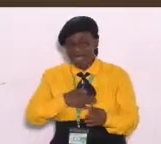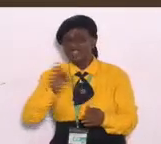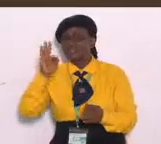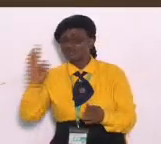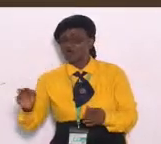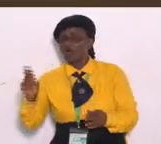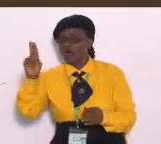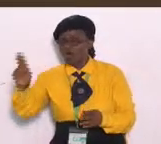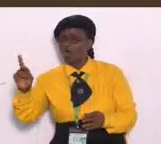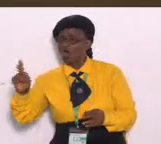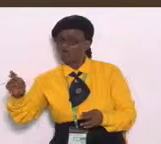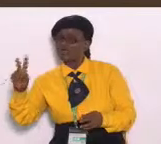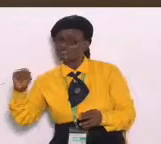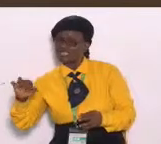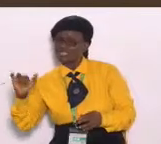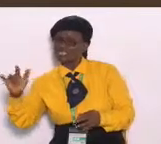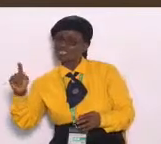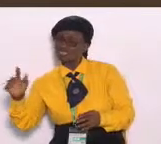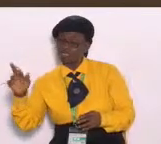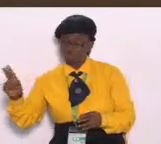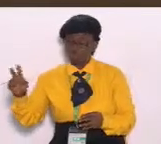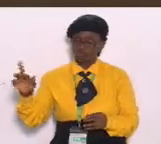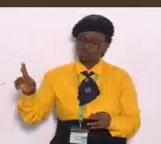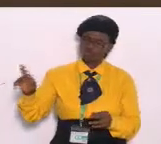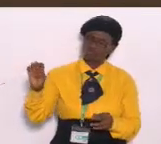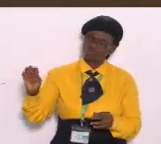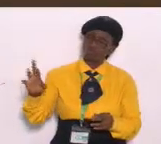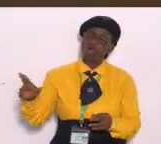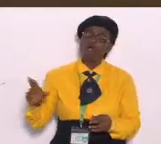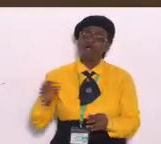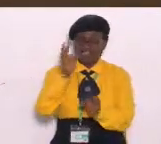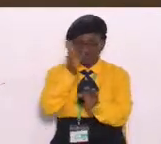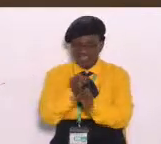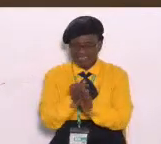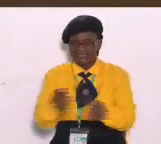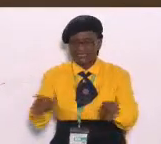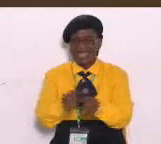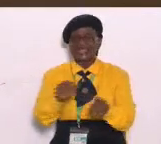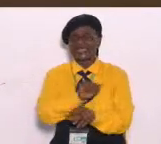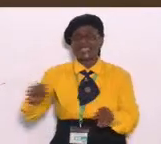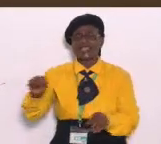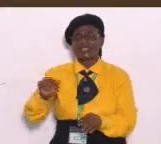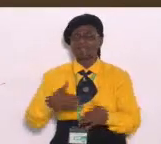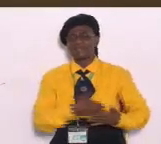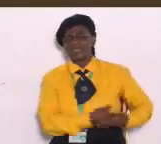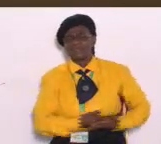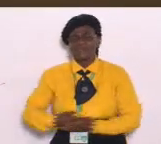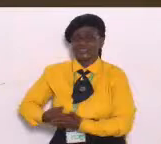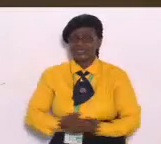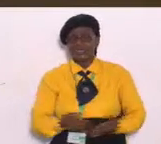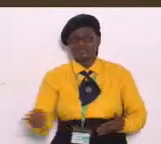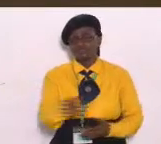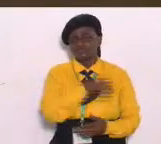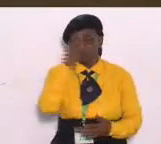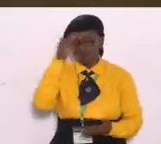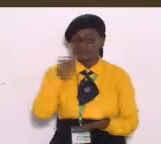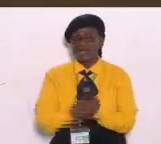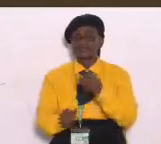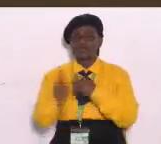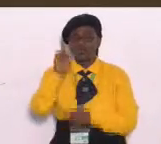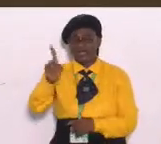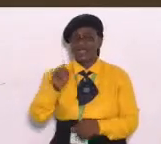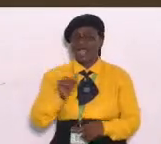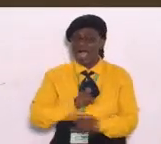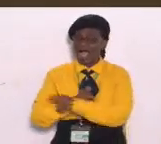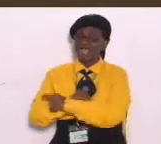Faith like that of a baby. You know that story. But I'm